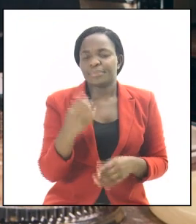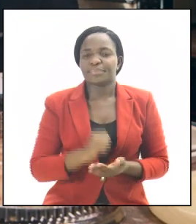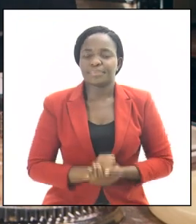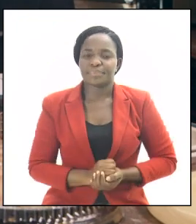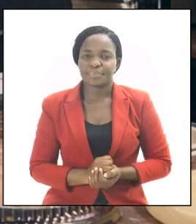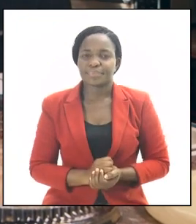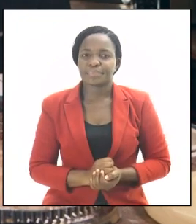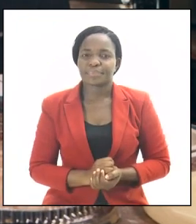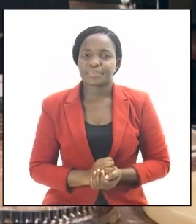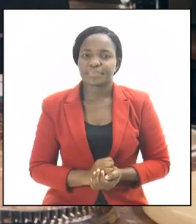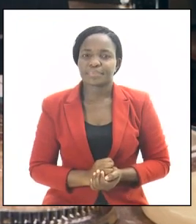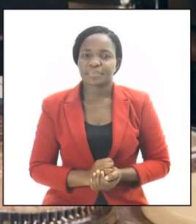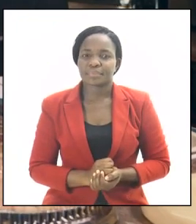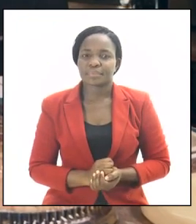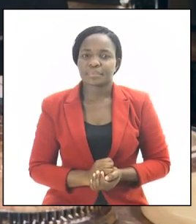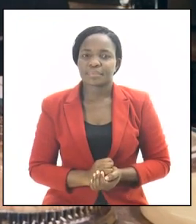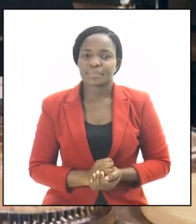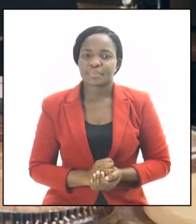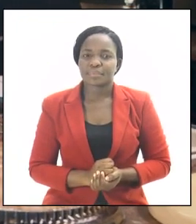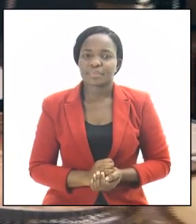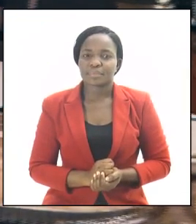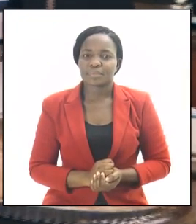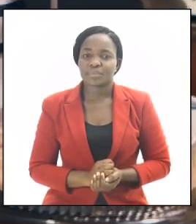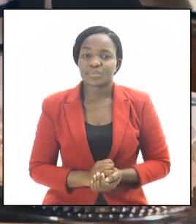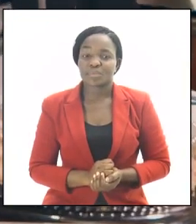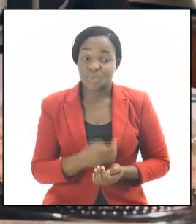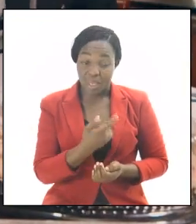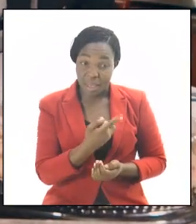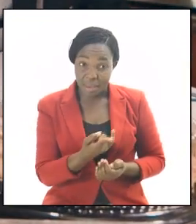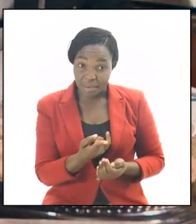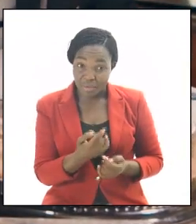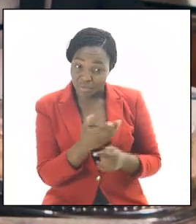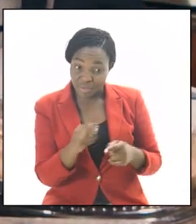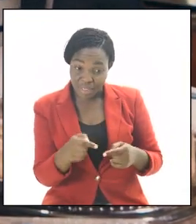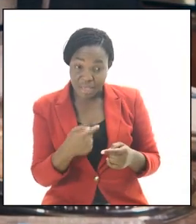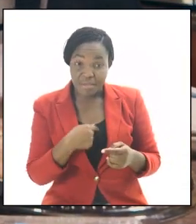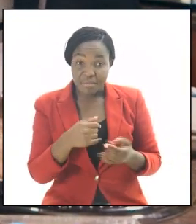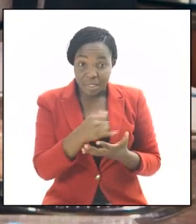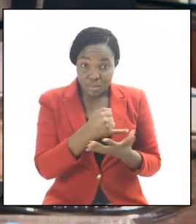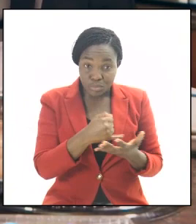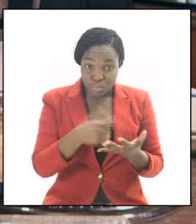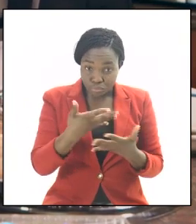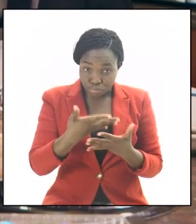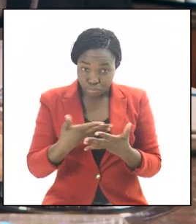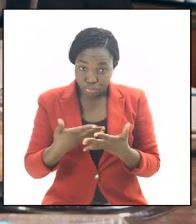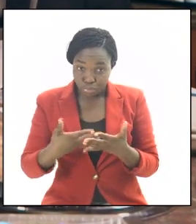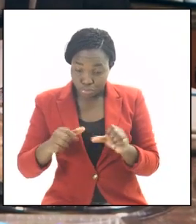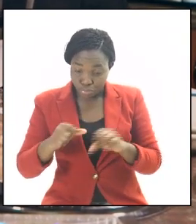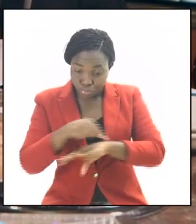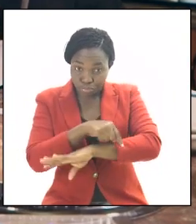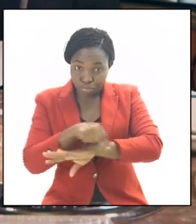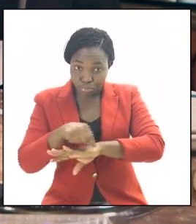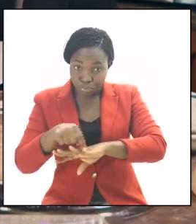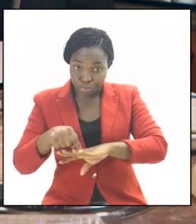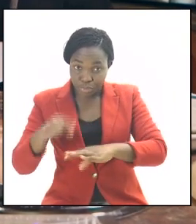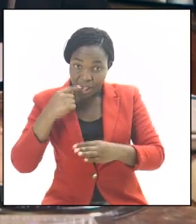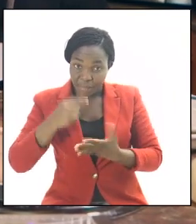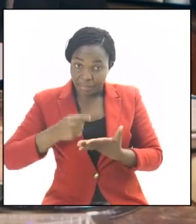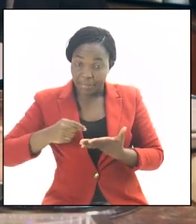Do you have everything we need? Yes, I've got the paper, the ruler,